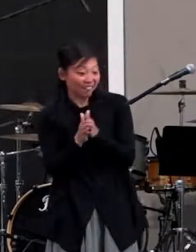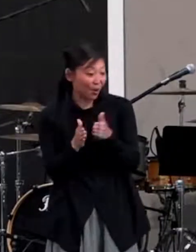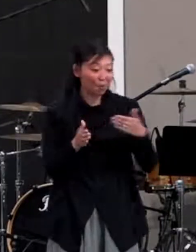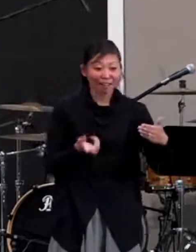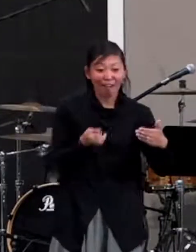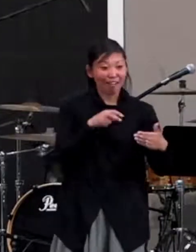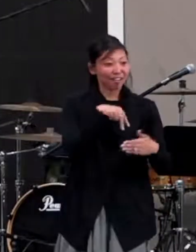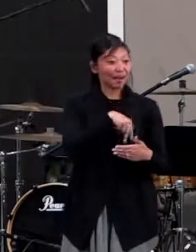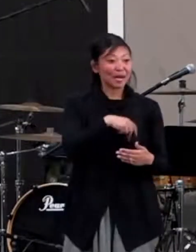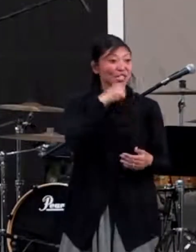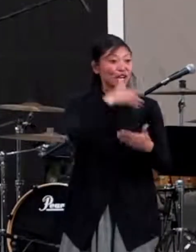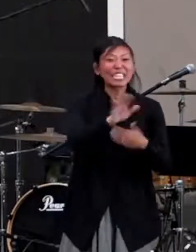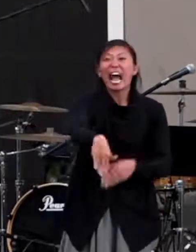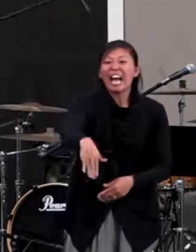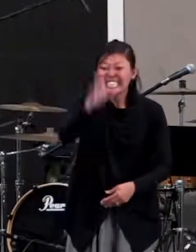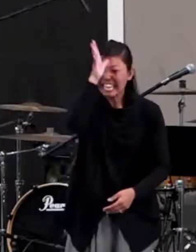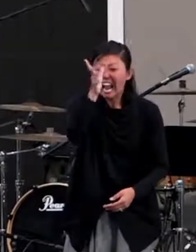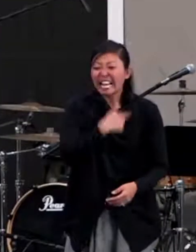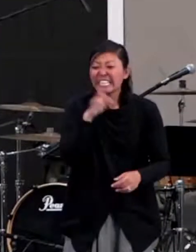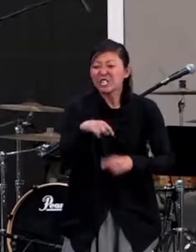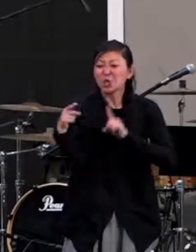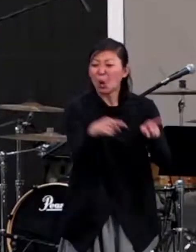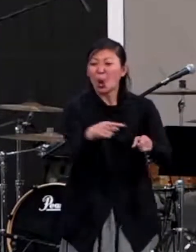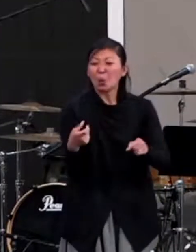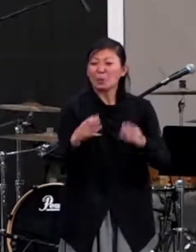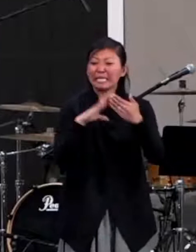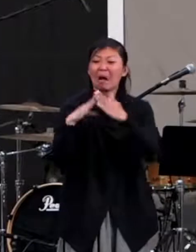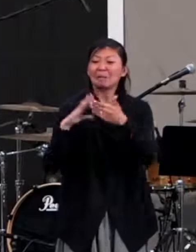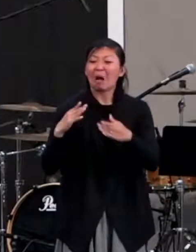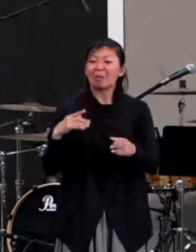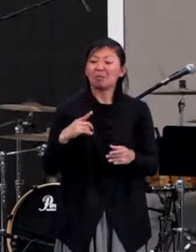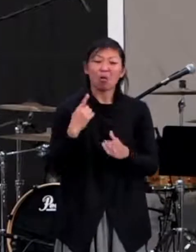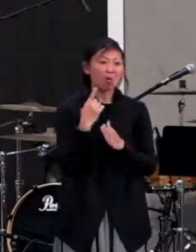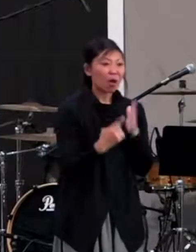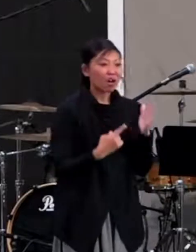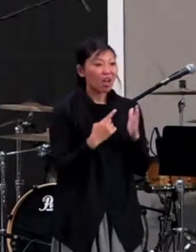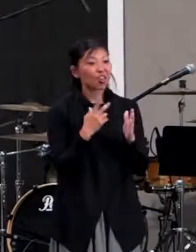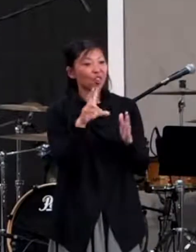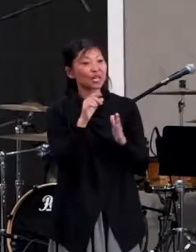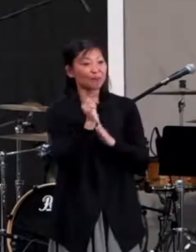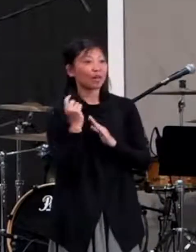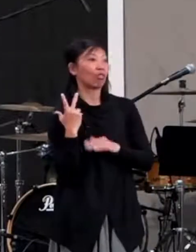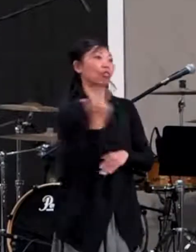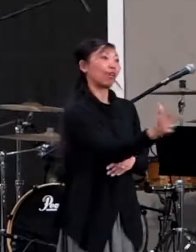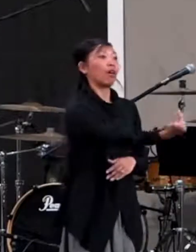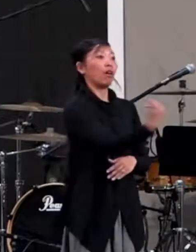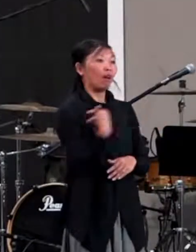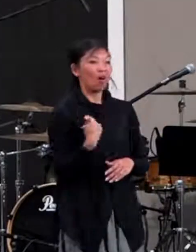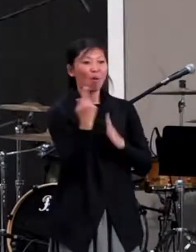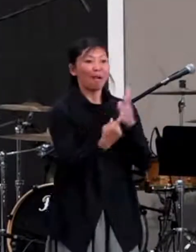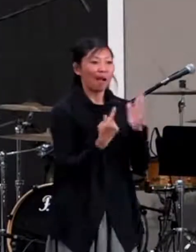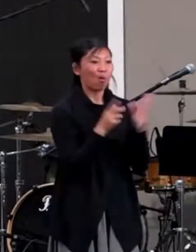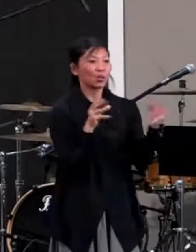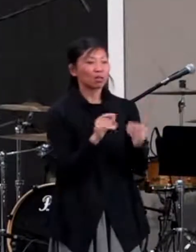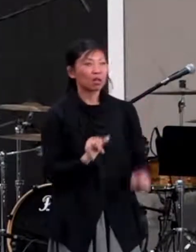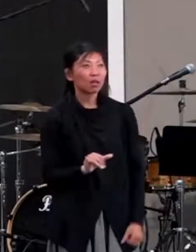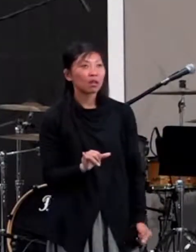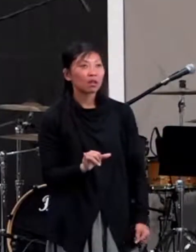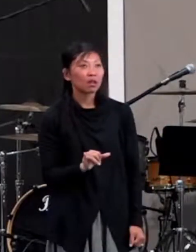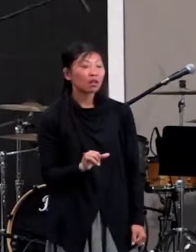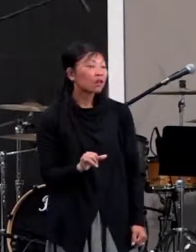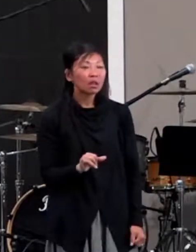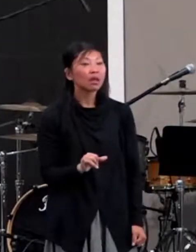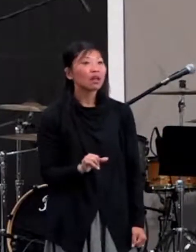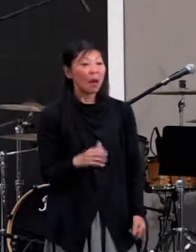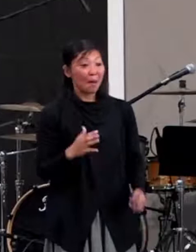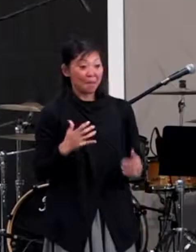daughter greeted me and said she needed a ride downtown, nearly an hour round trip. I couldn't believe it. I could already feel